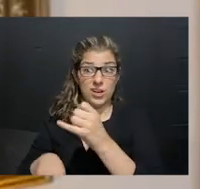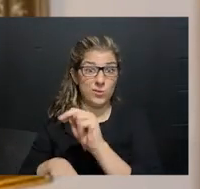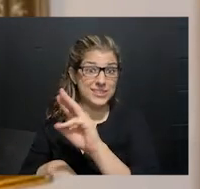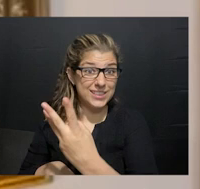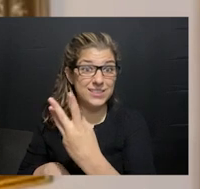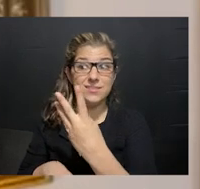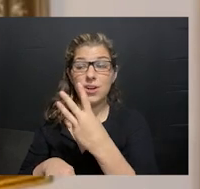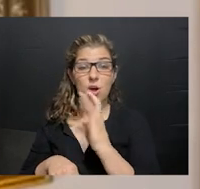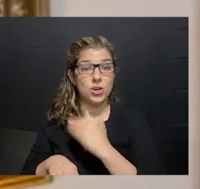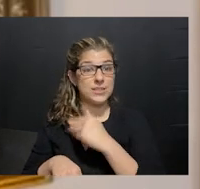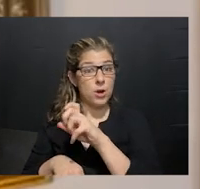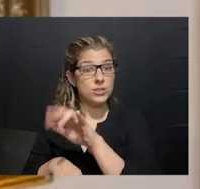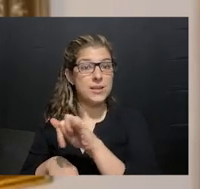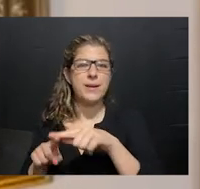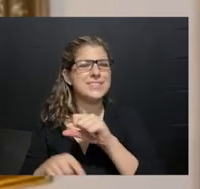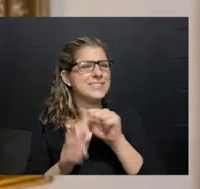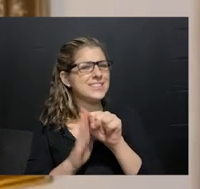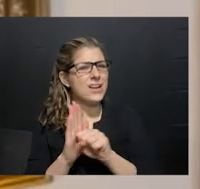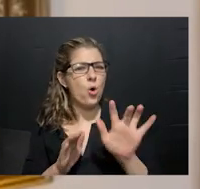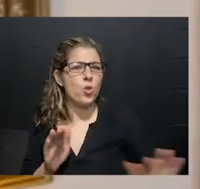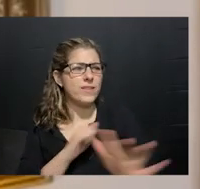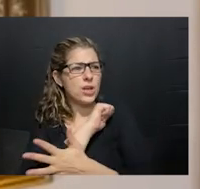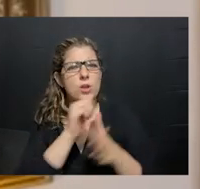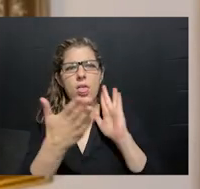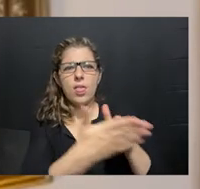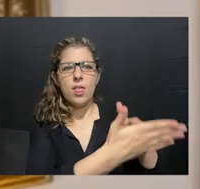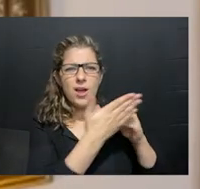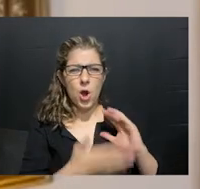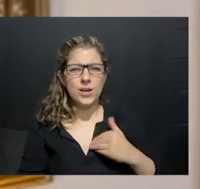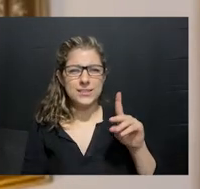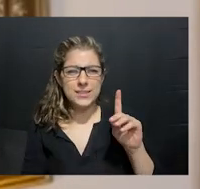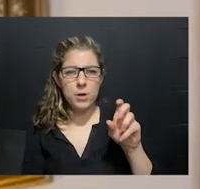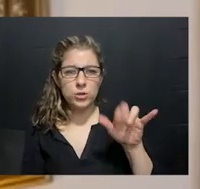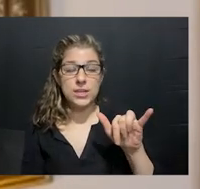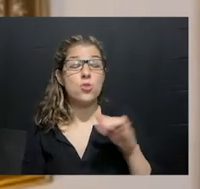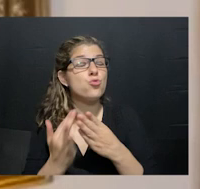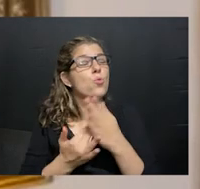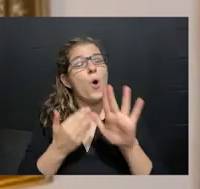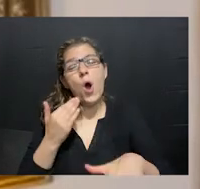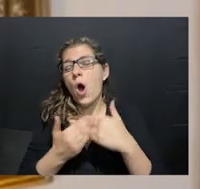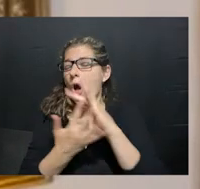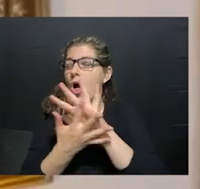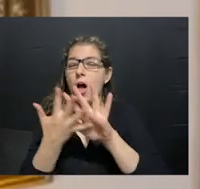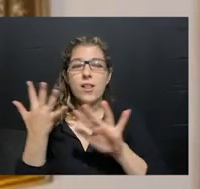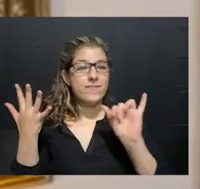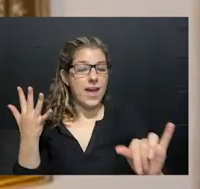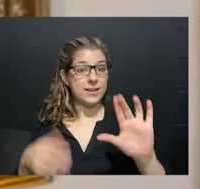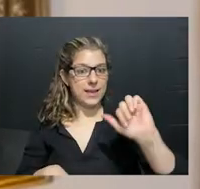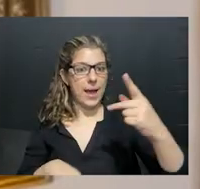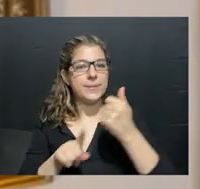6th, but in state legislatures across this country. Through all of that, CAP has been